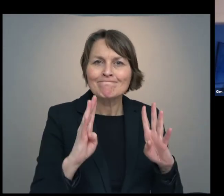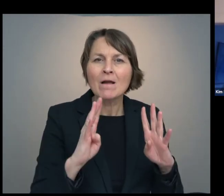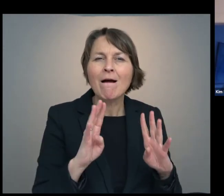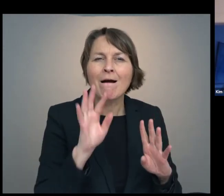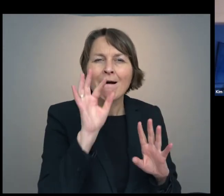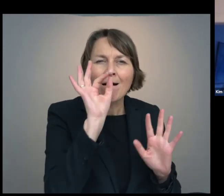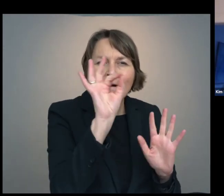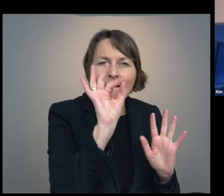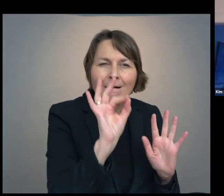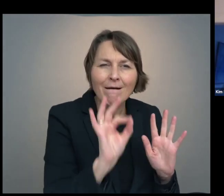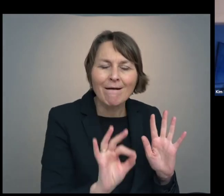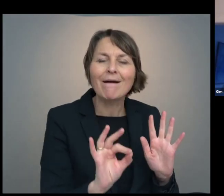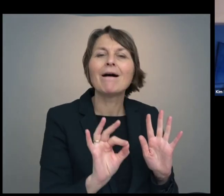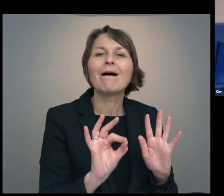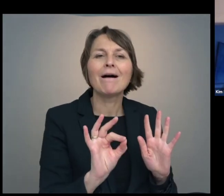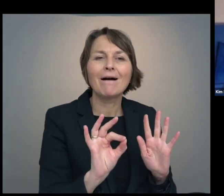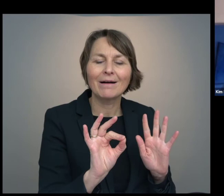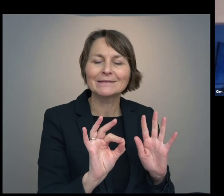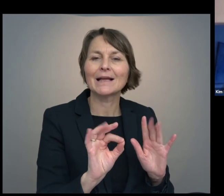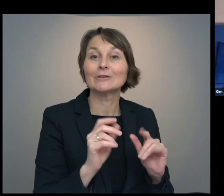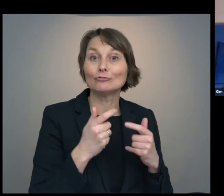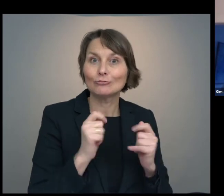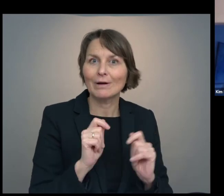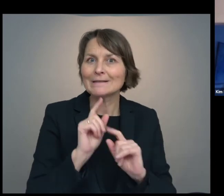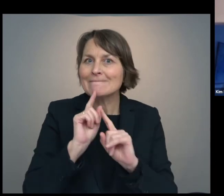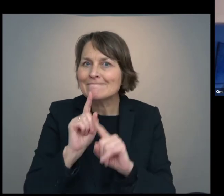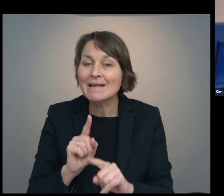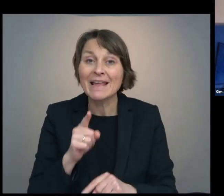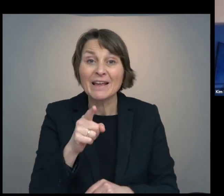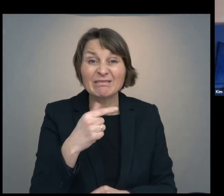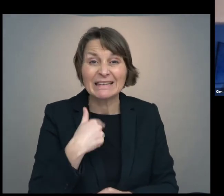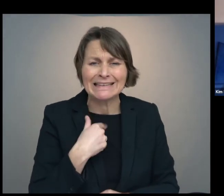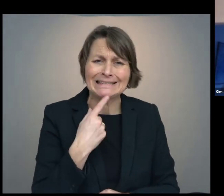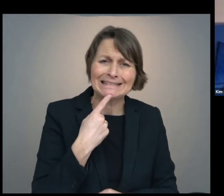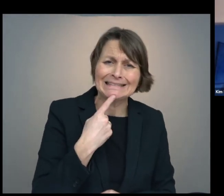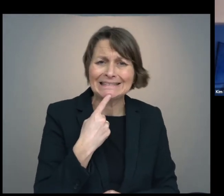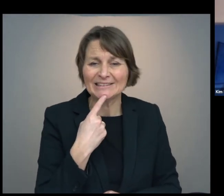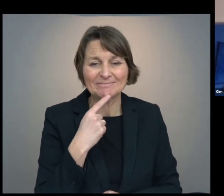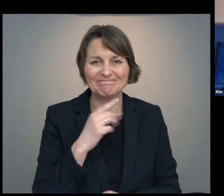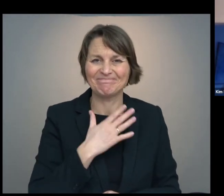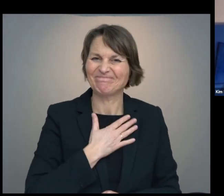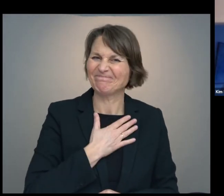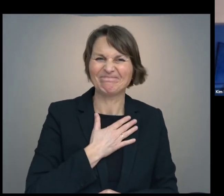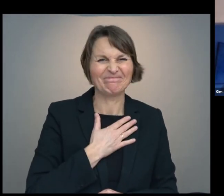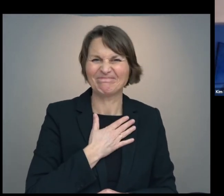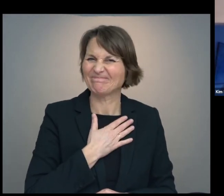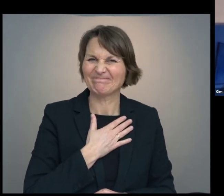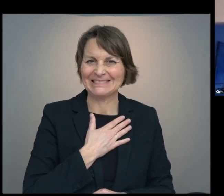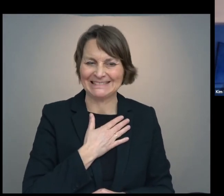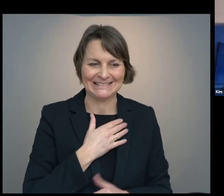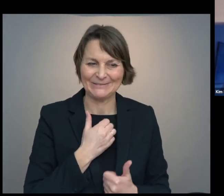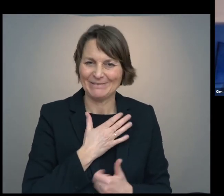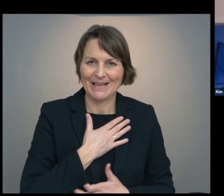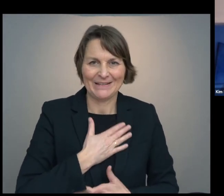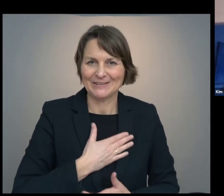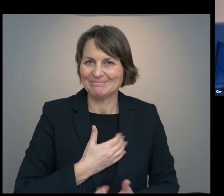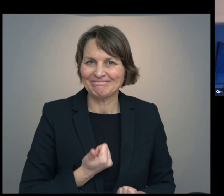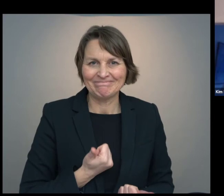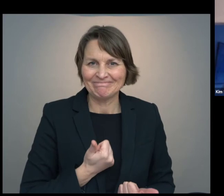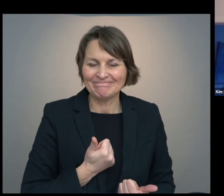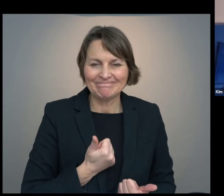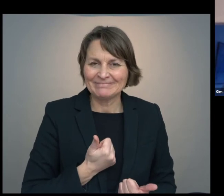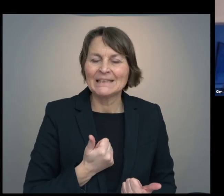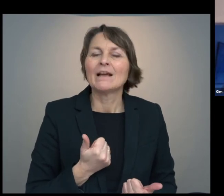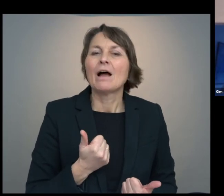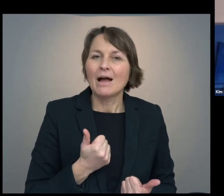is to make sure that we tackle all those 70-something questions. So if there is anything that you feel